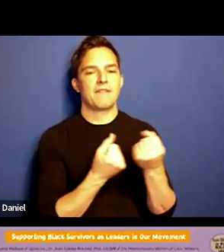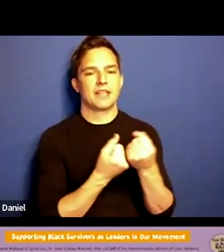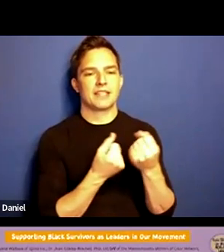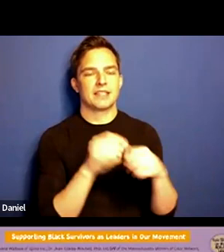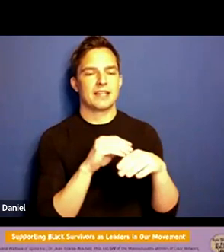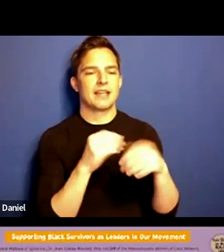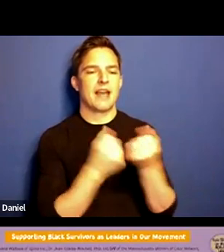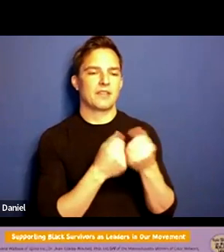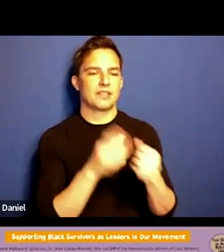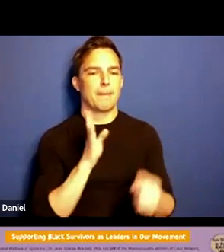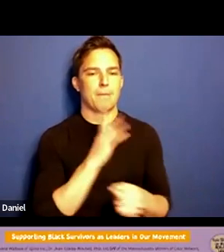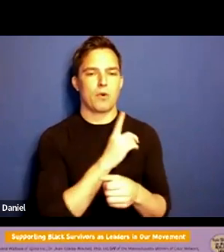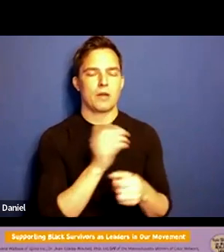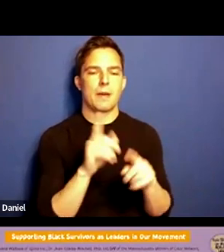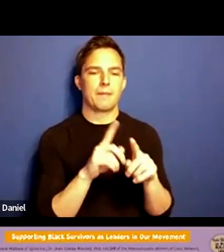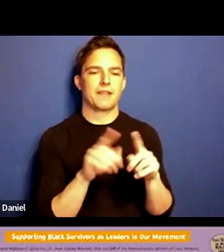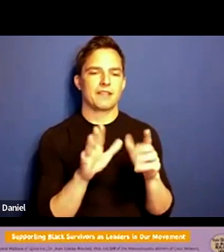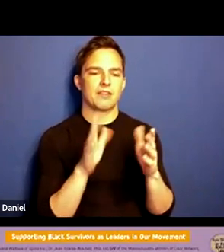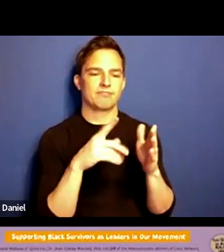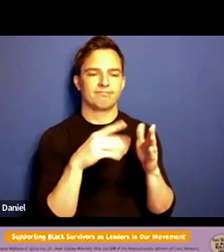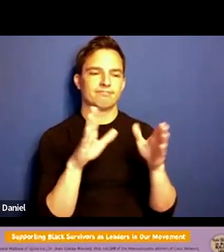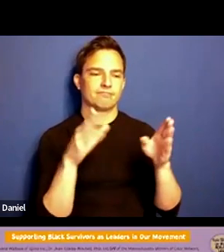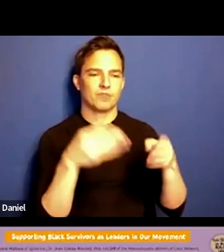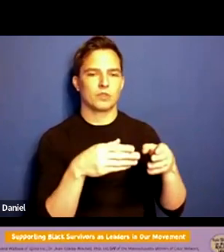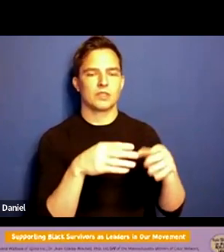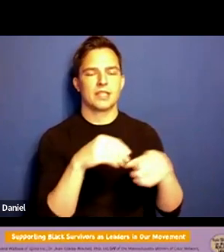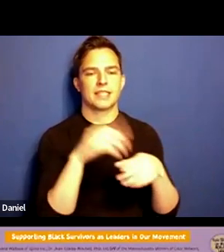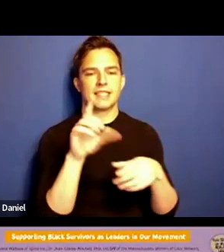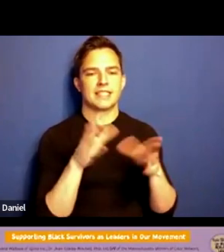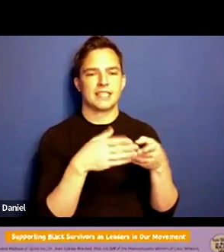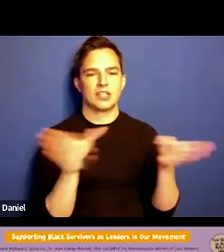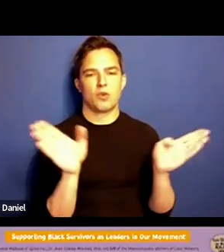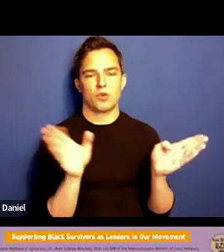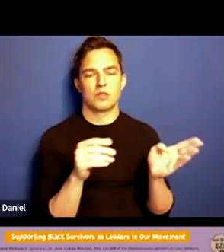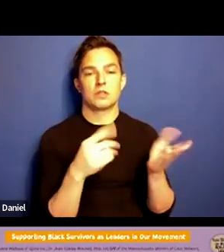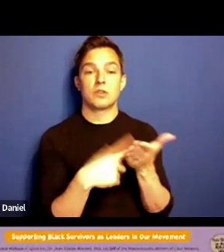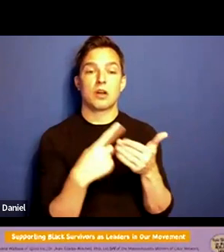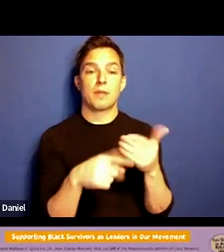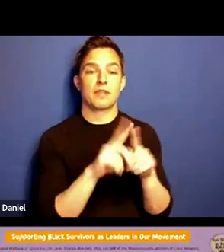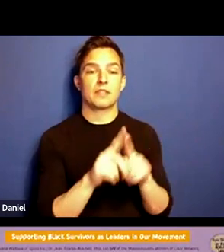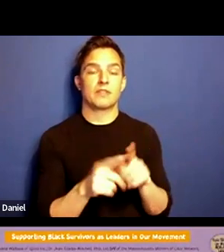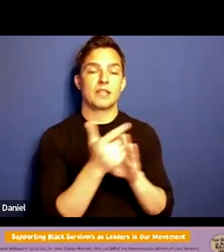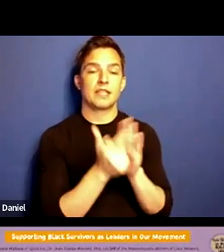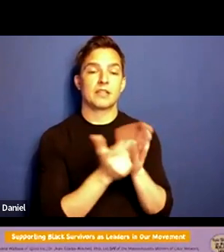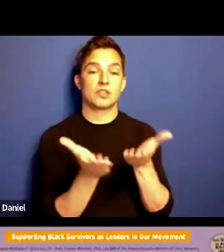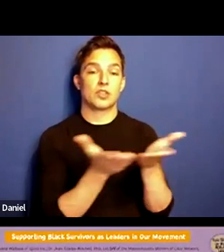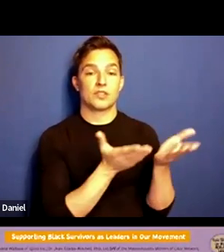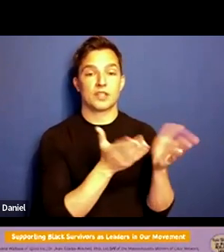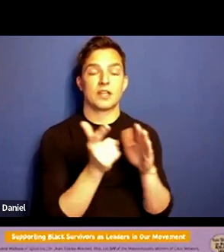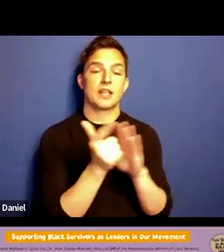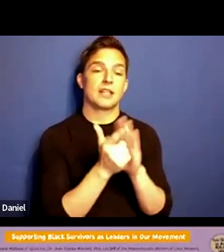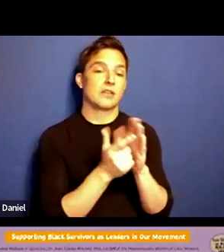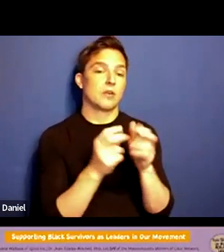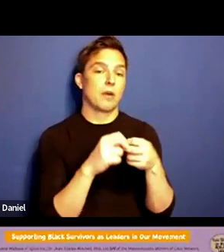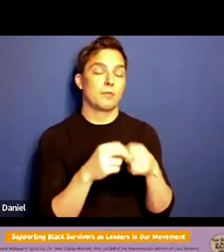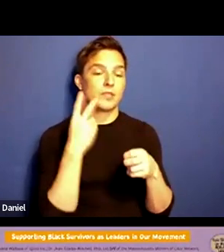8, but that is our focus, but within DC as a whole, to talk about the different legal services and different legal problems they see within